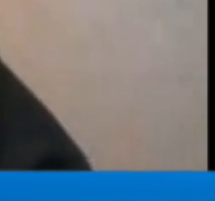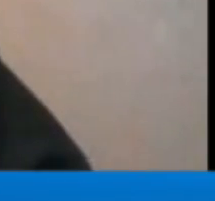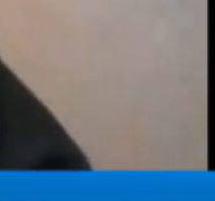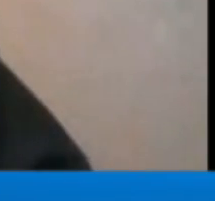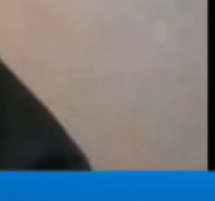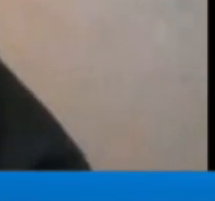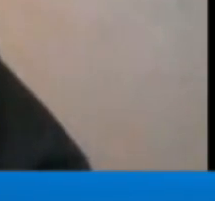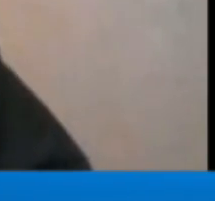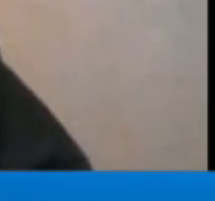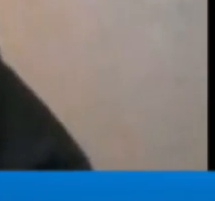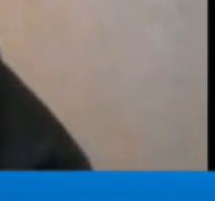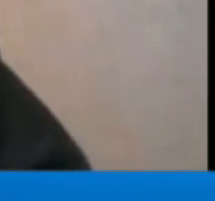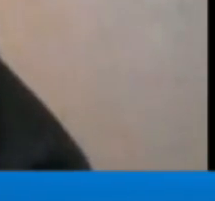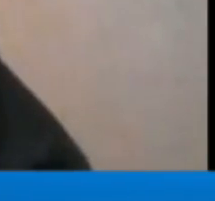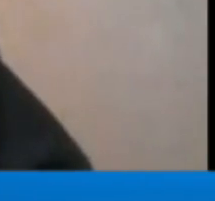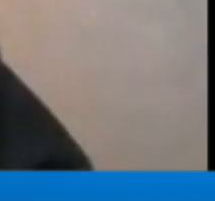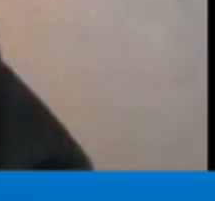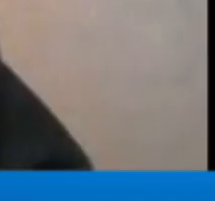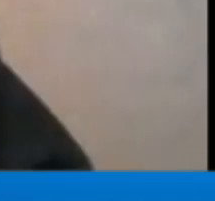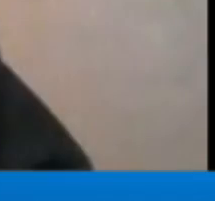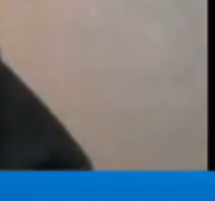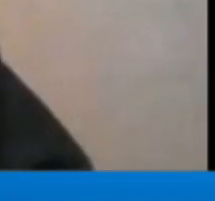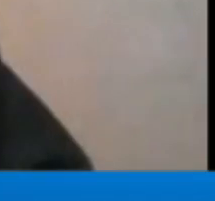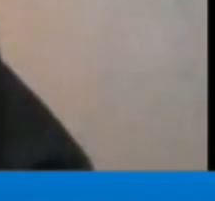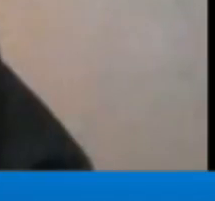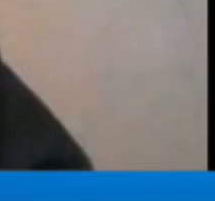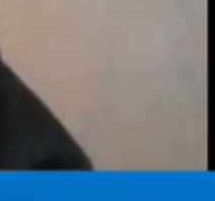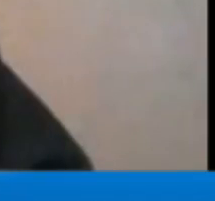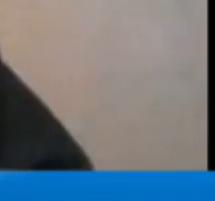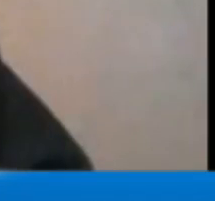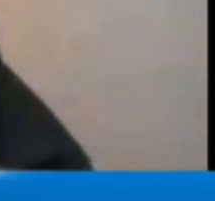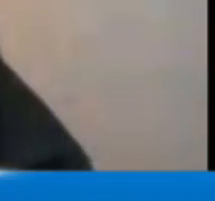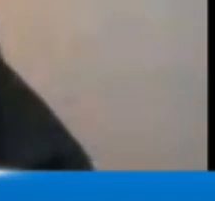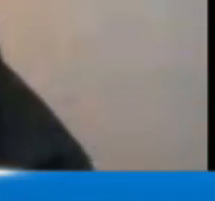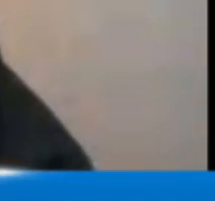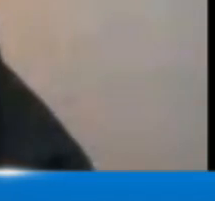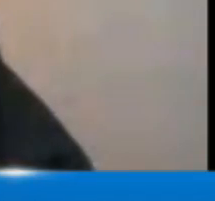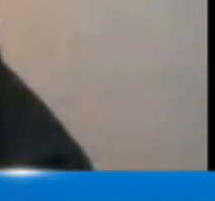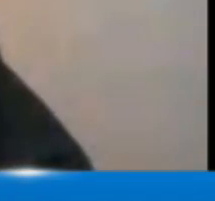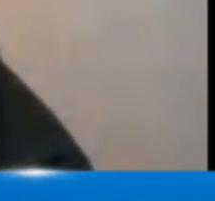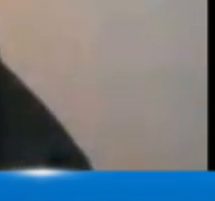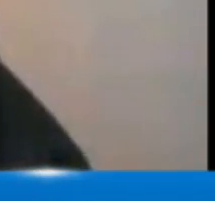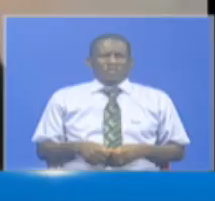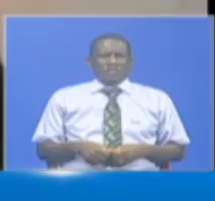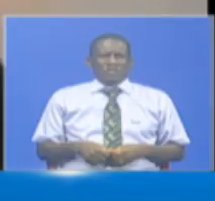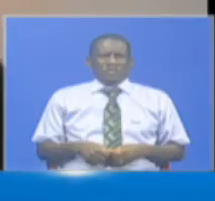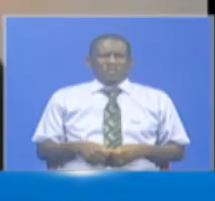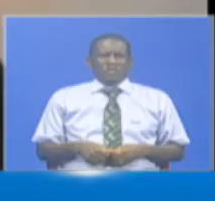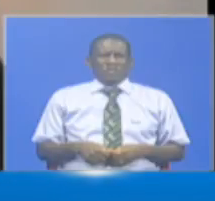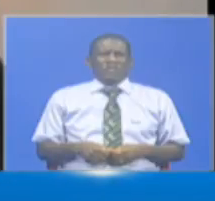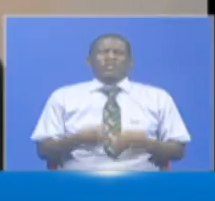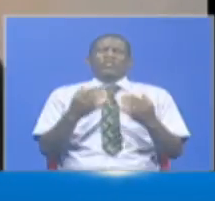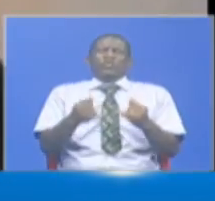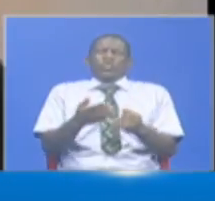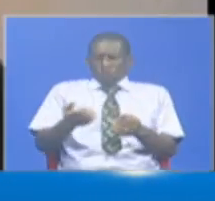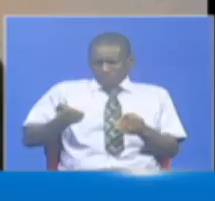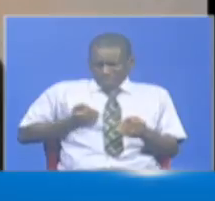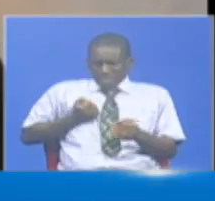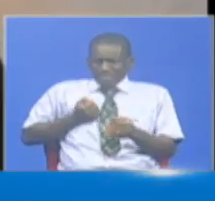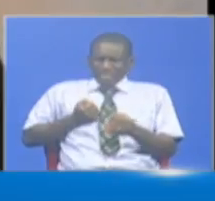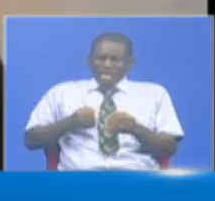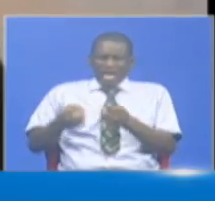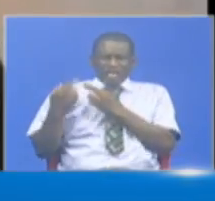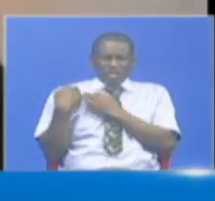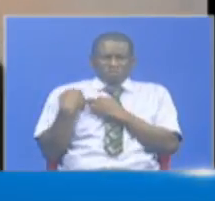those girls, and we gave them masks, and we gave them gloves, and we gave them dust coats, and they are manning the hard washing stations as they pass on